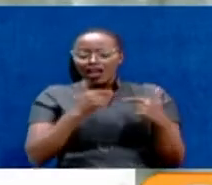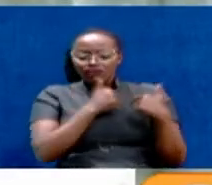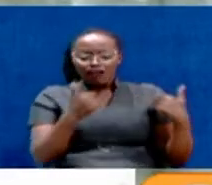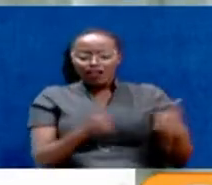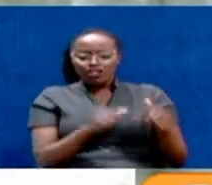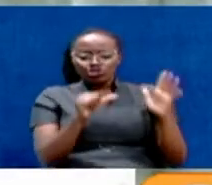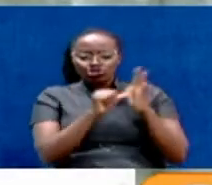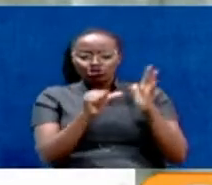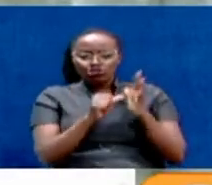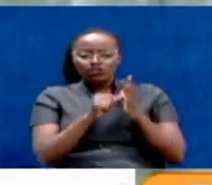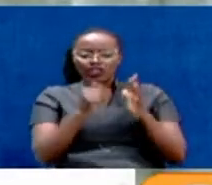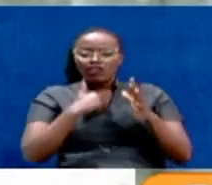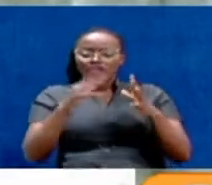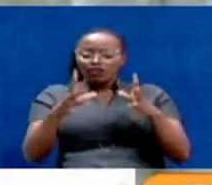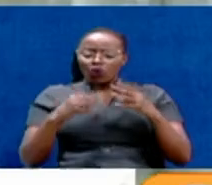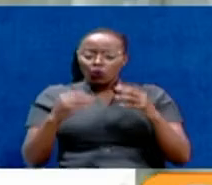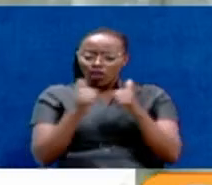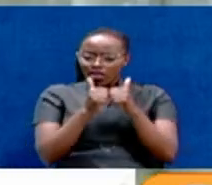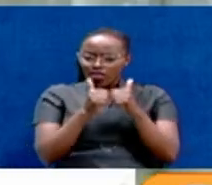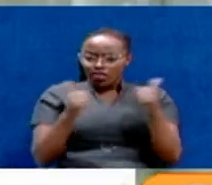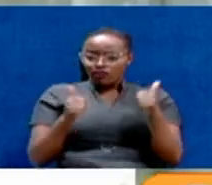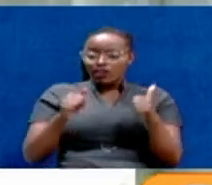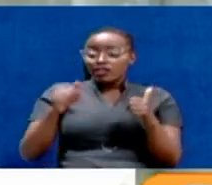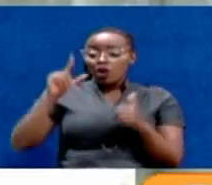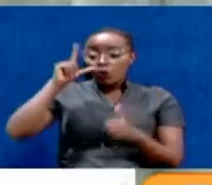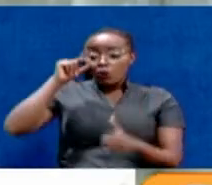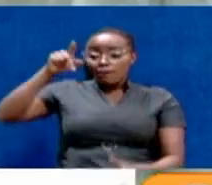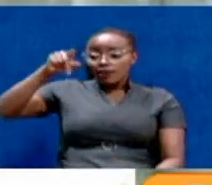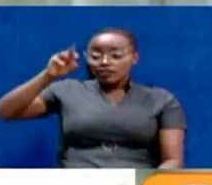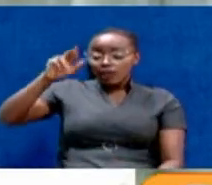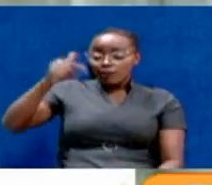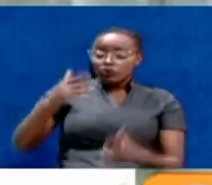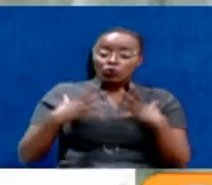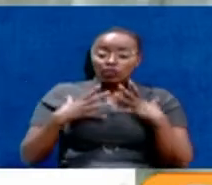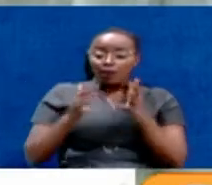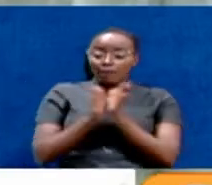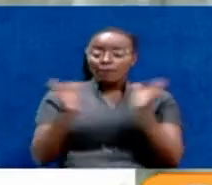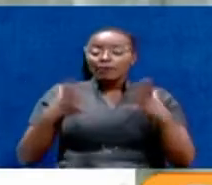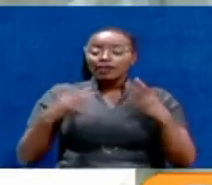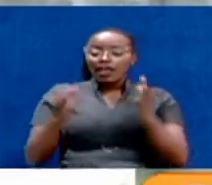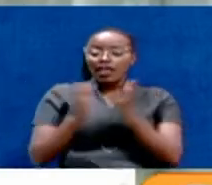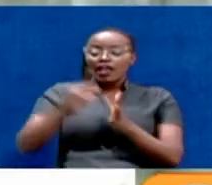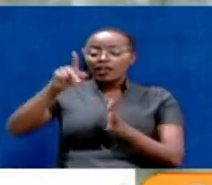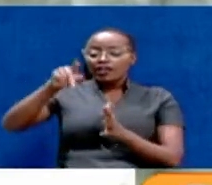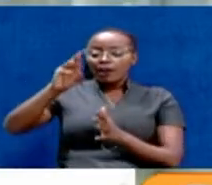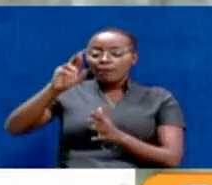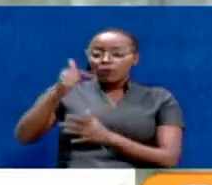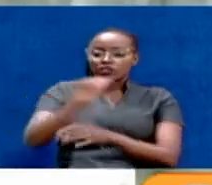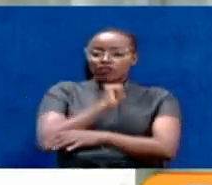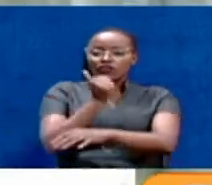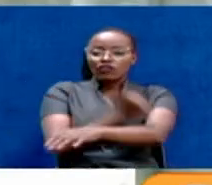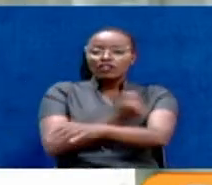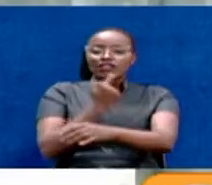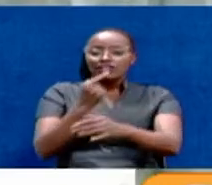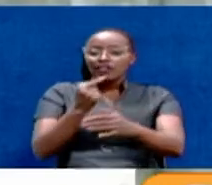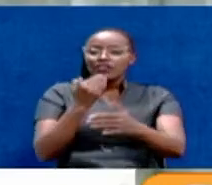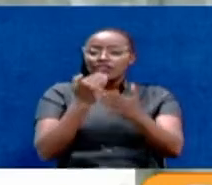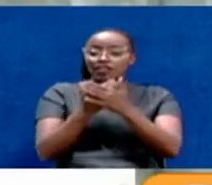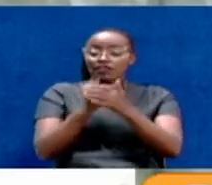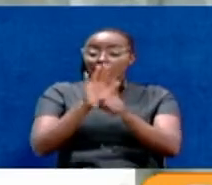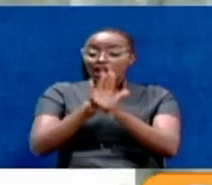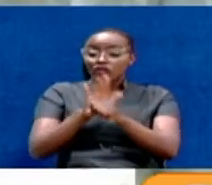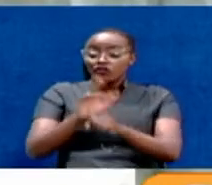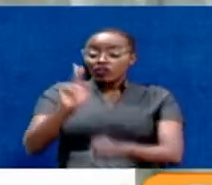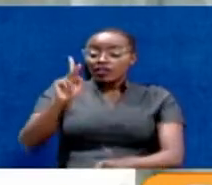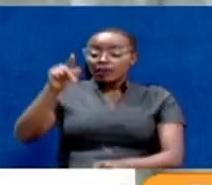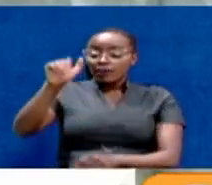problem, and they have been received very well in the port of Mombasa with public health and the port authority. And I want to say thank you for the Kenya Port Authority